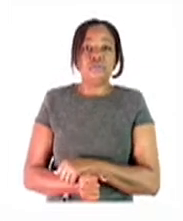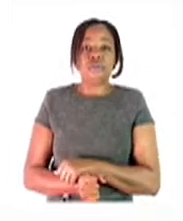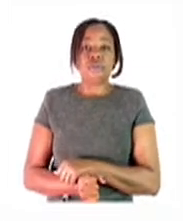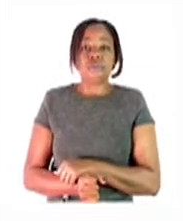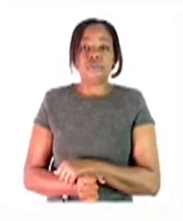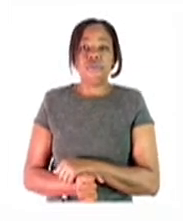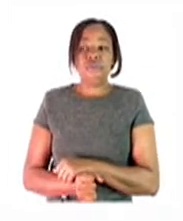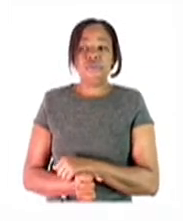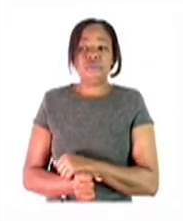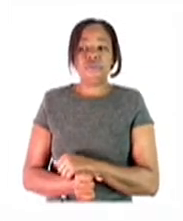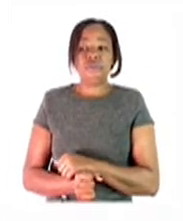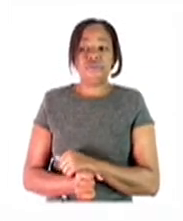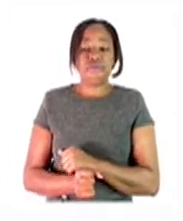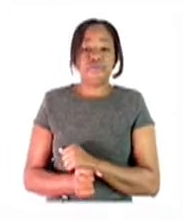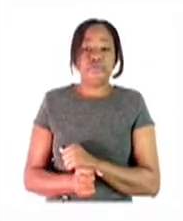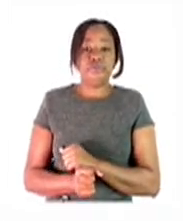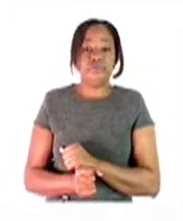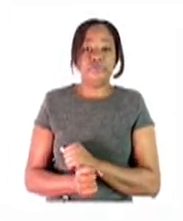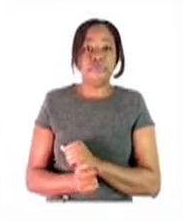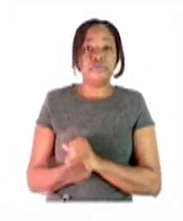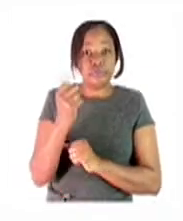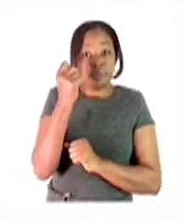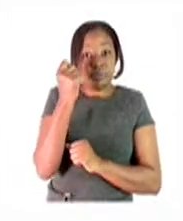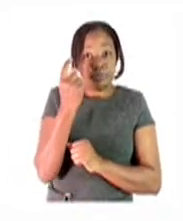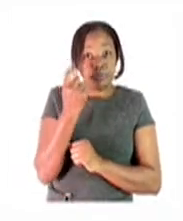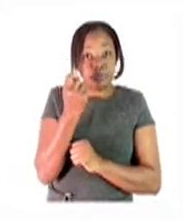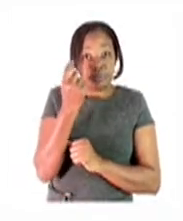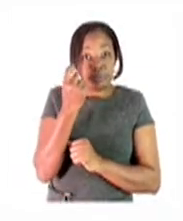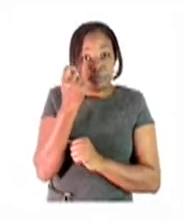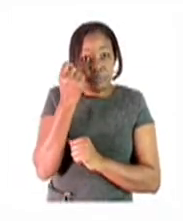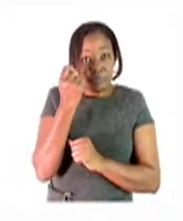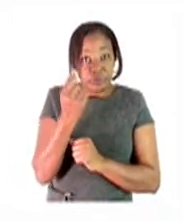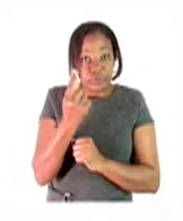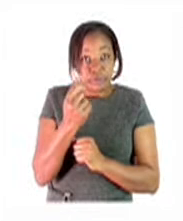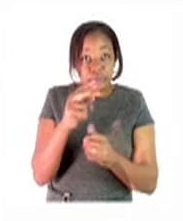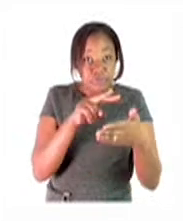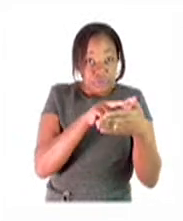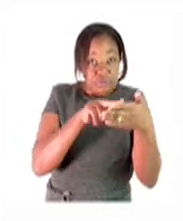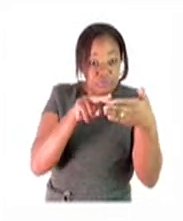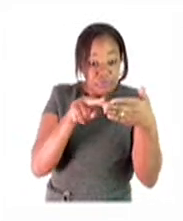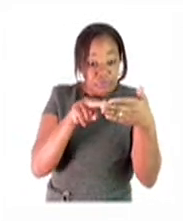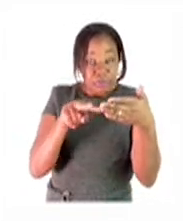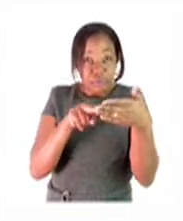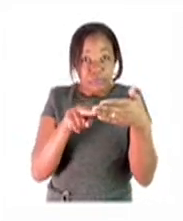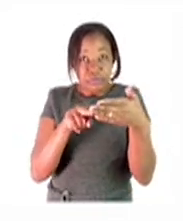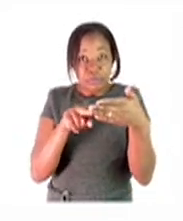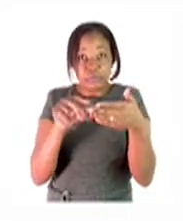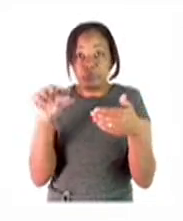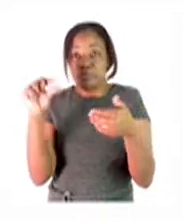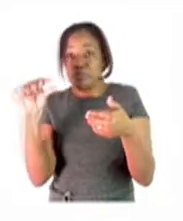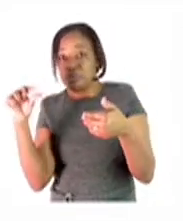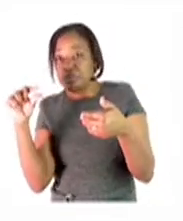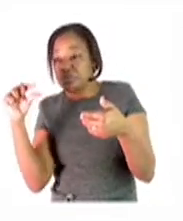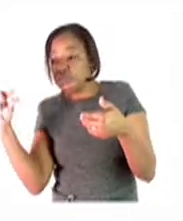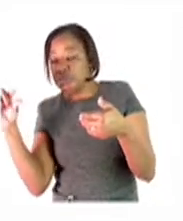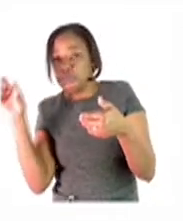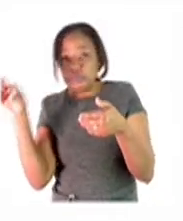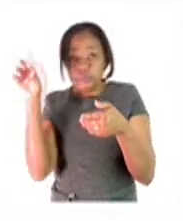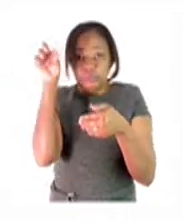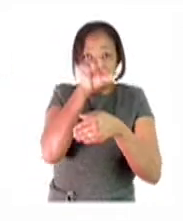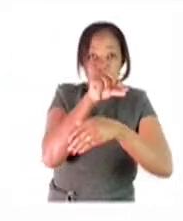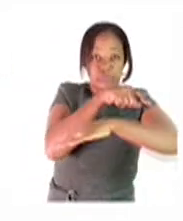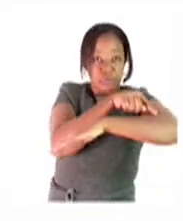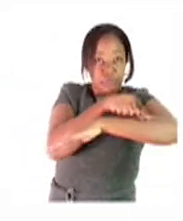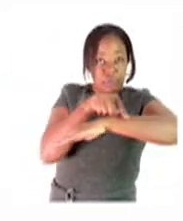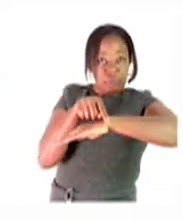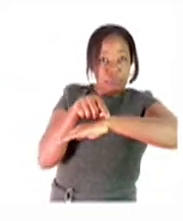choose. Phil bought a brand car. New shoe. It's